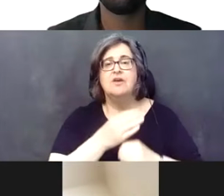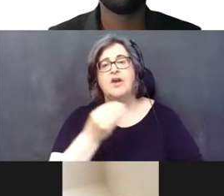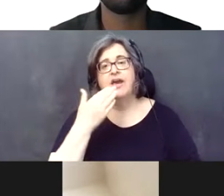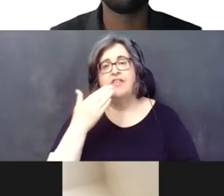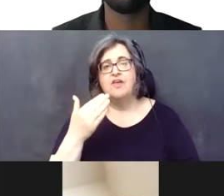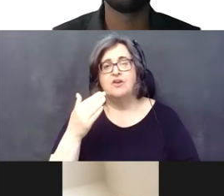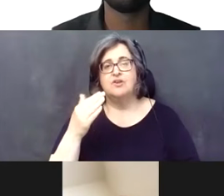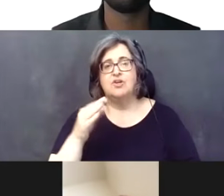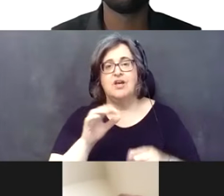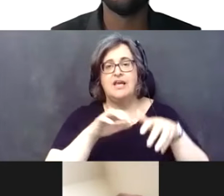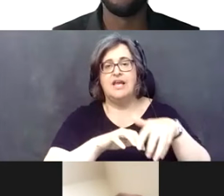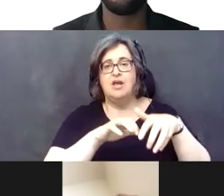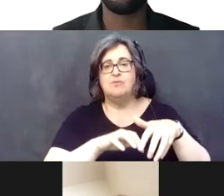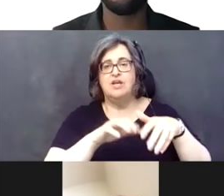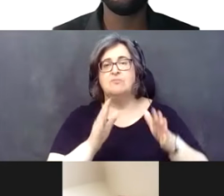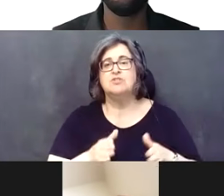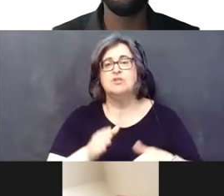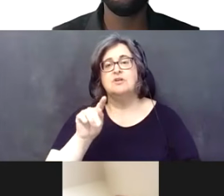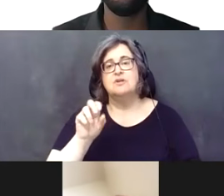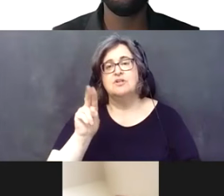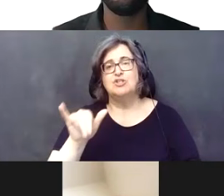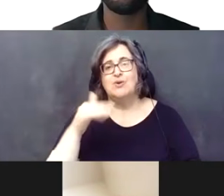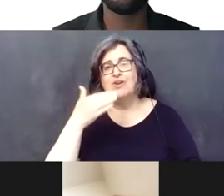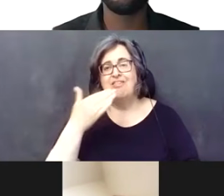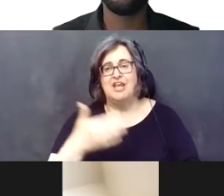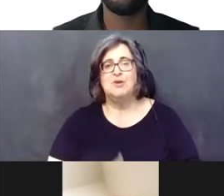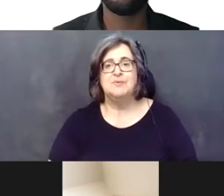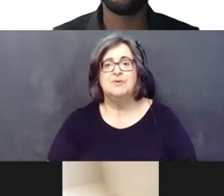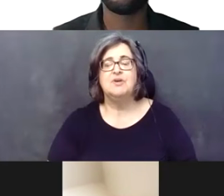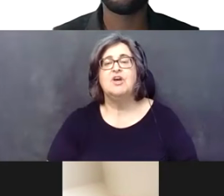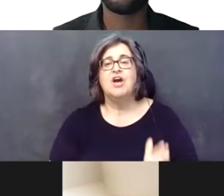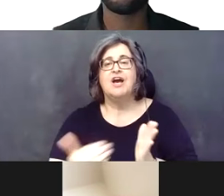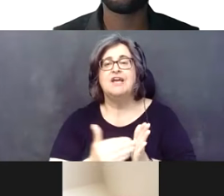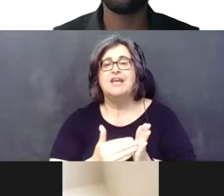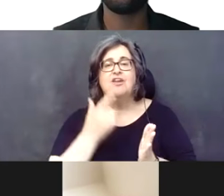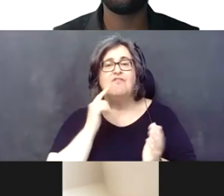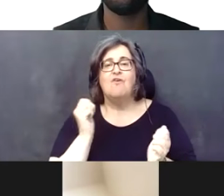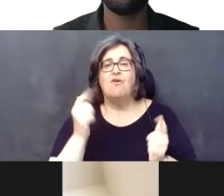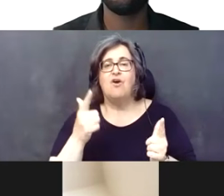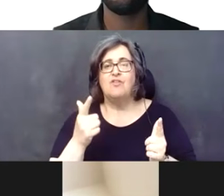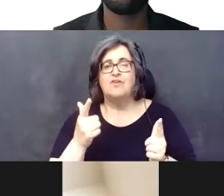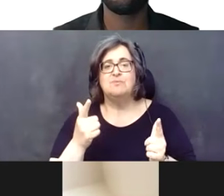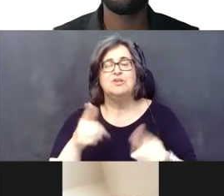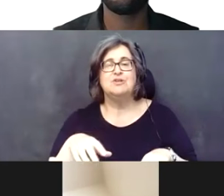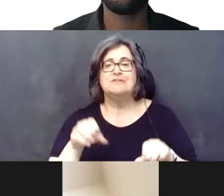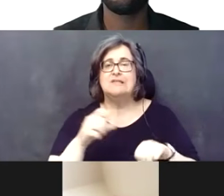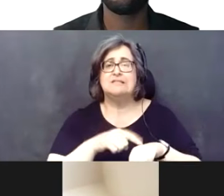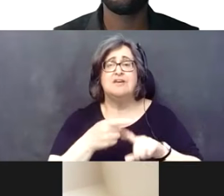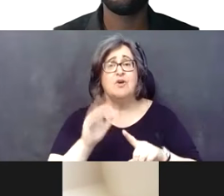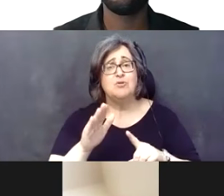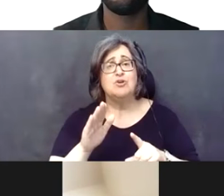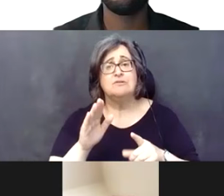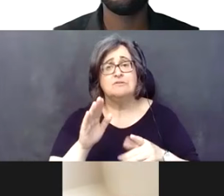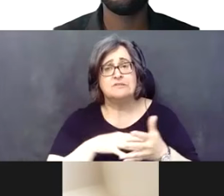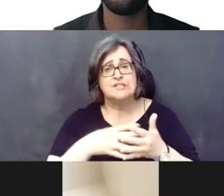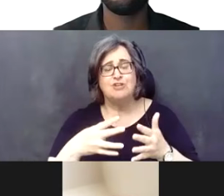you to our captioner, Tony. Thank you so much. And again, thank you to all of you who are taking time out of your day to be with